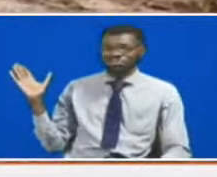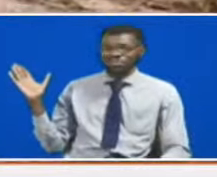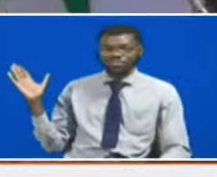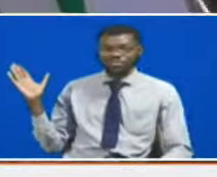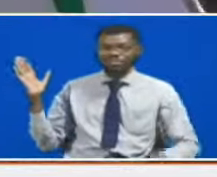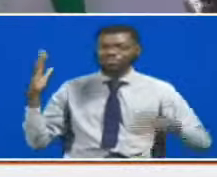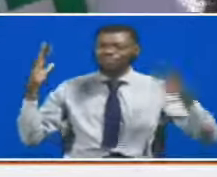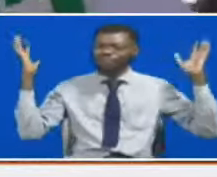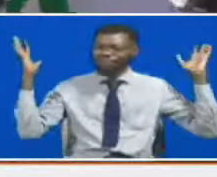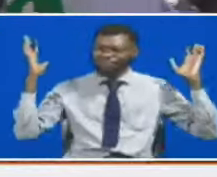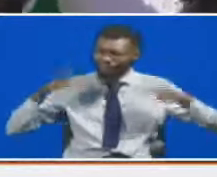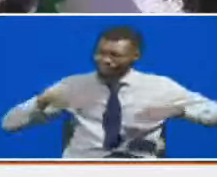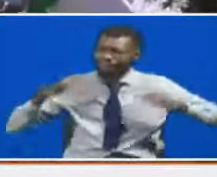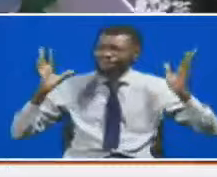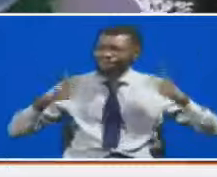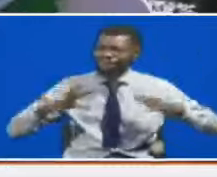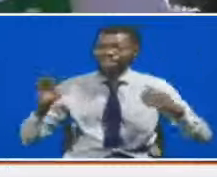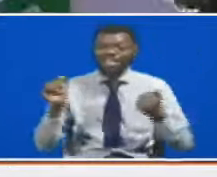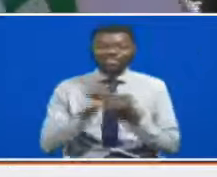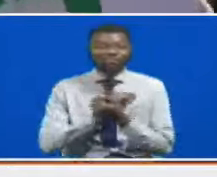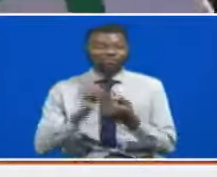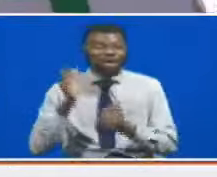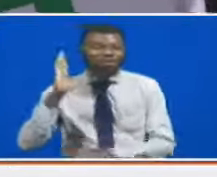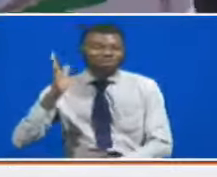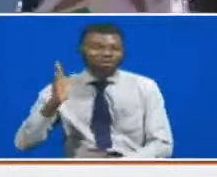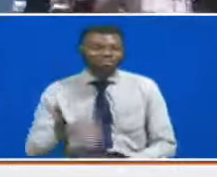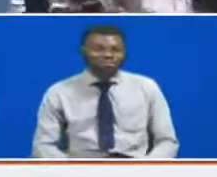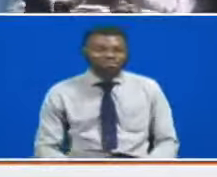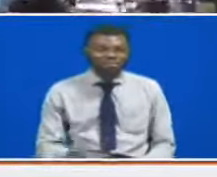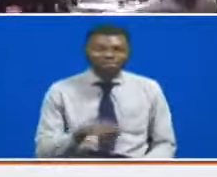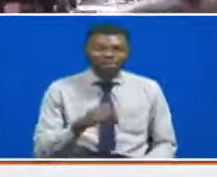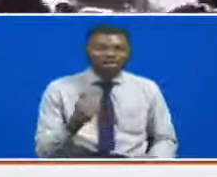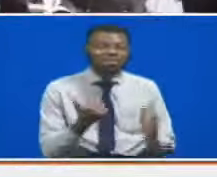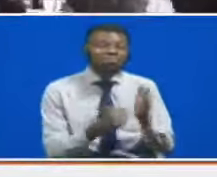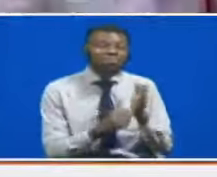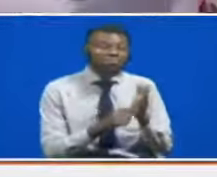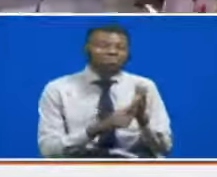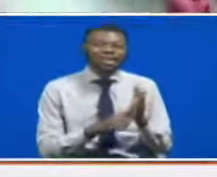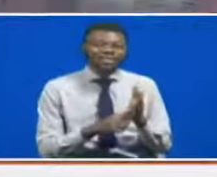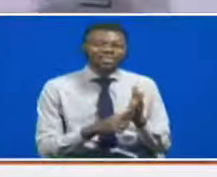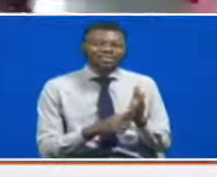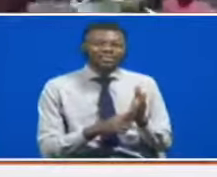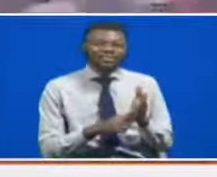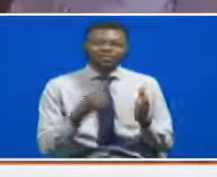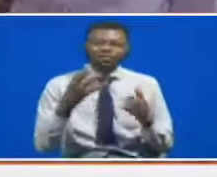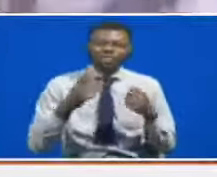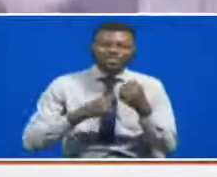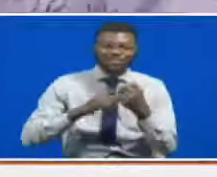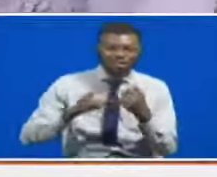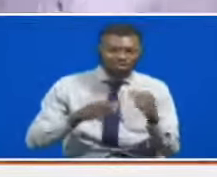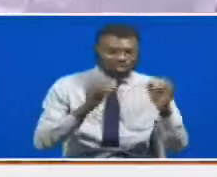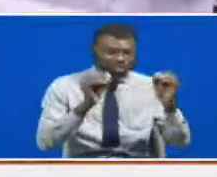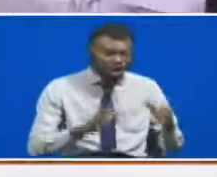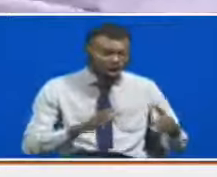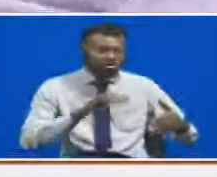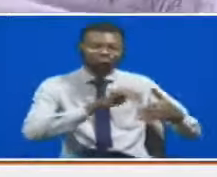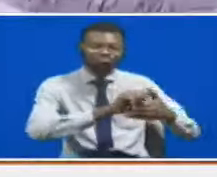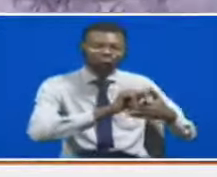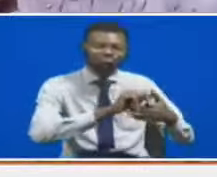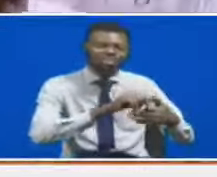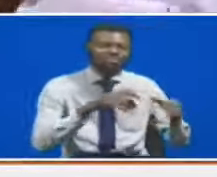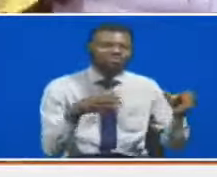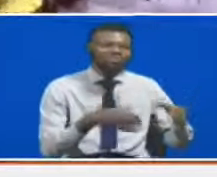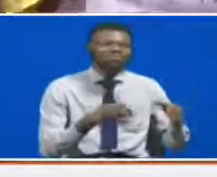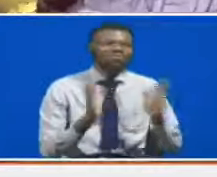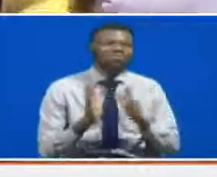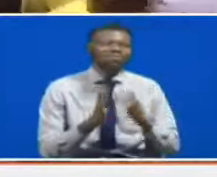ingine imeenda. The other factor that is brewing a crisis is a strike threatened by 46,000 intern teachers, which threatens